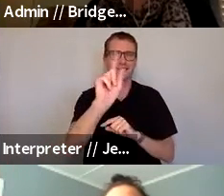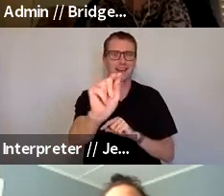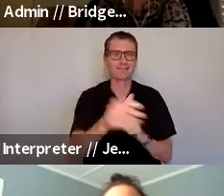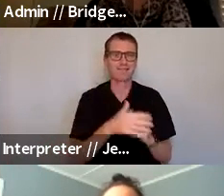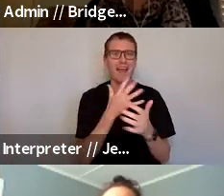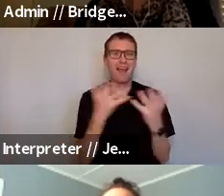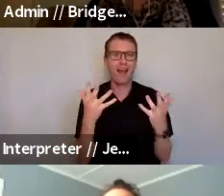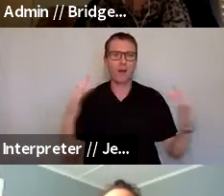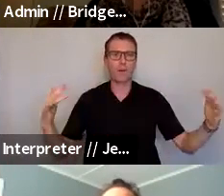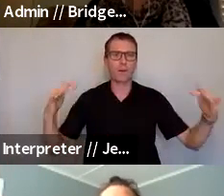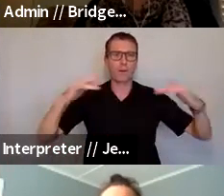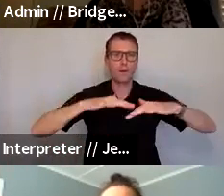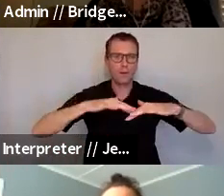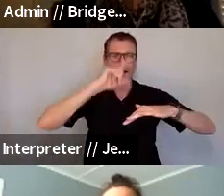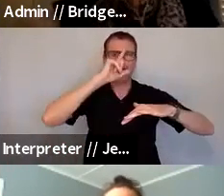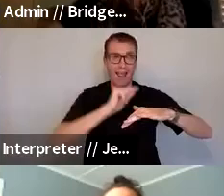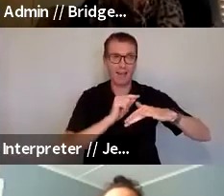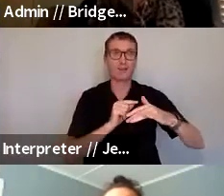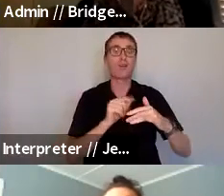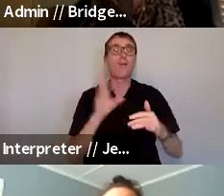collaboration from our own homes can happen.